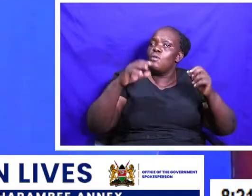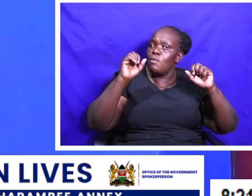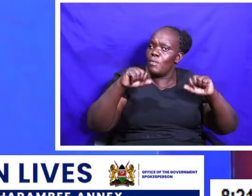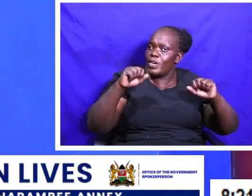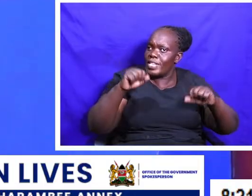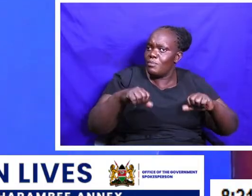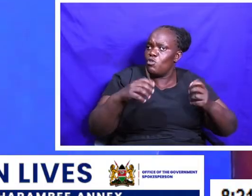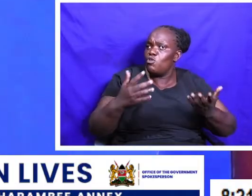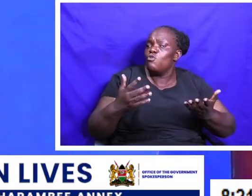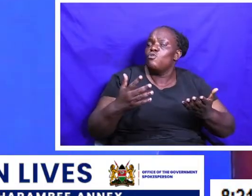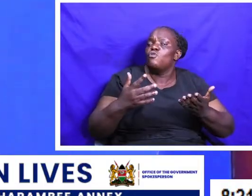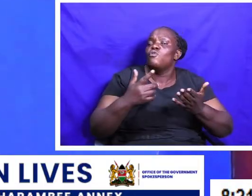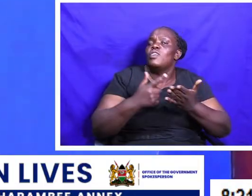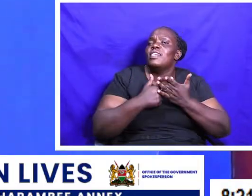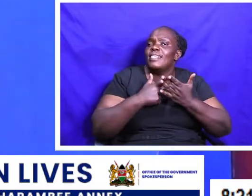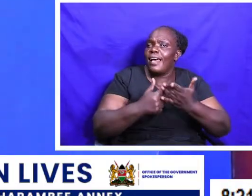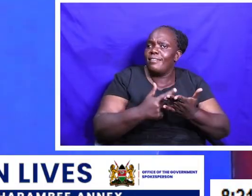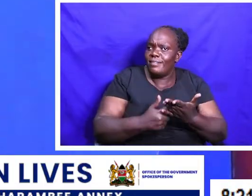we can empower them